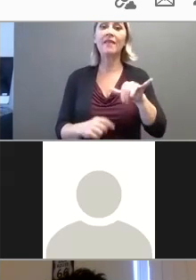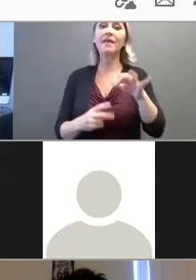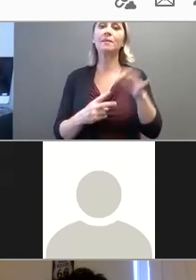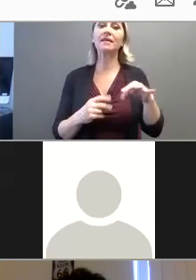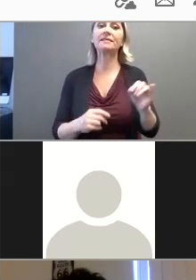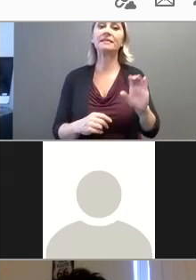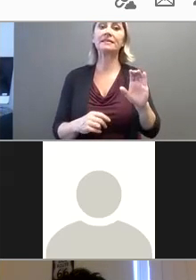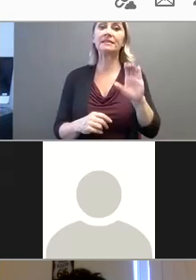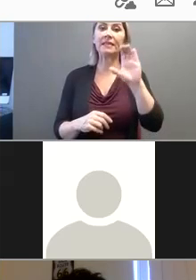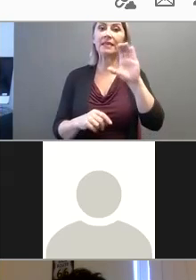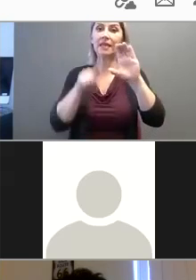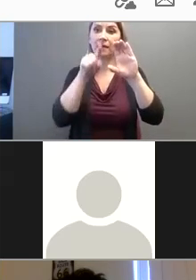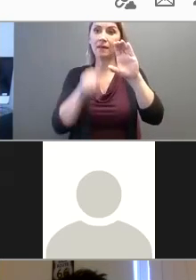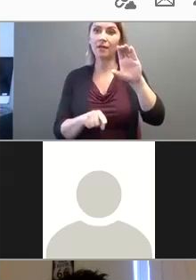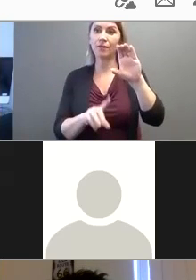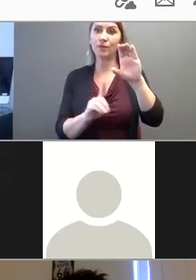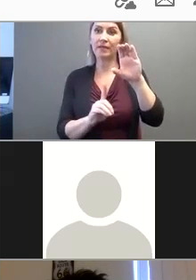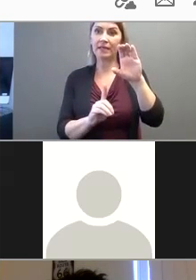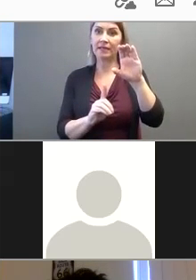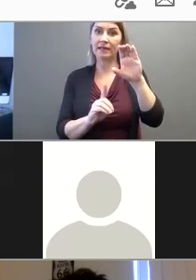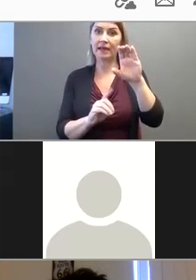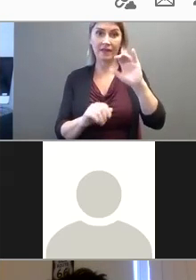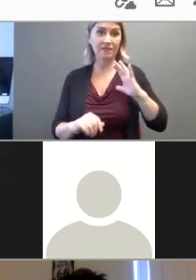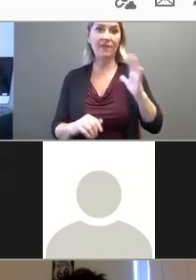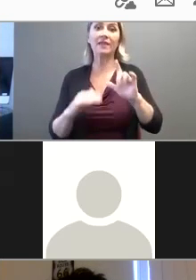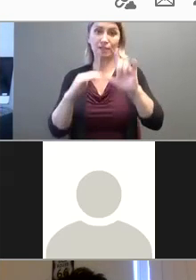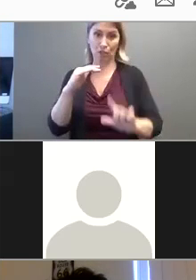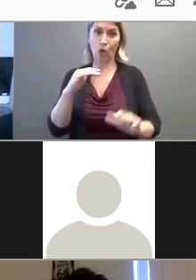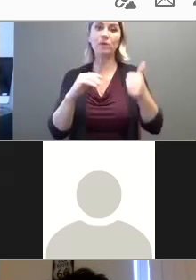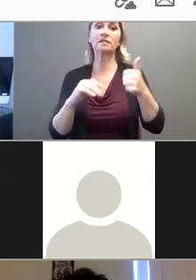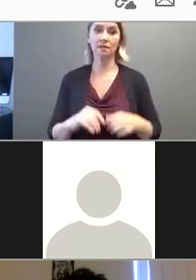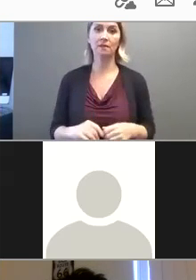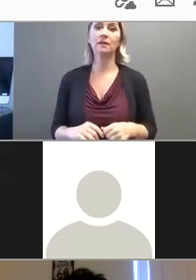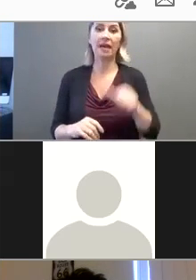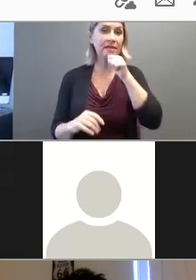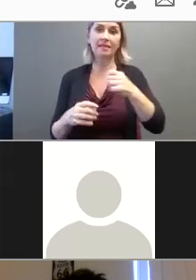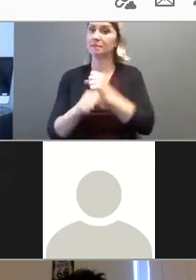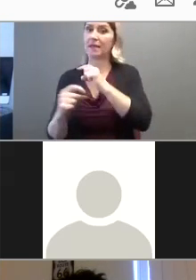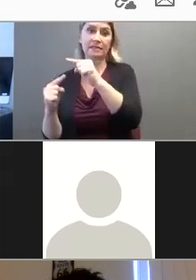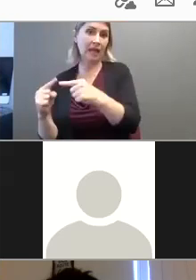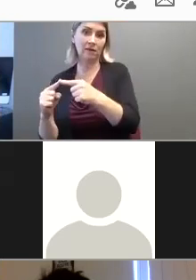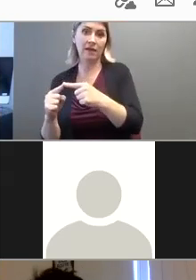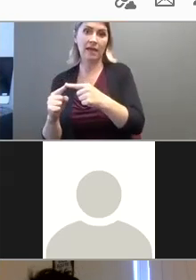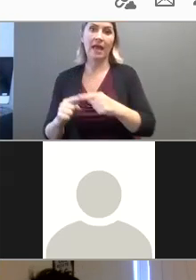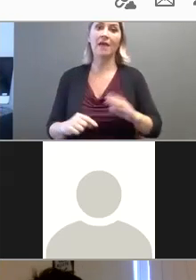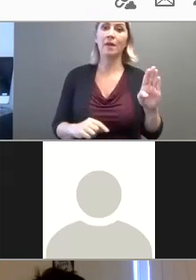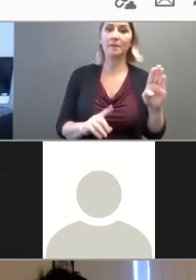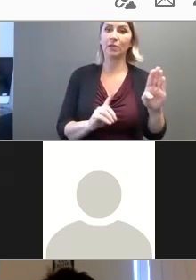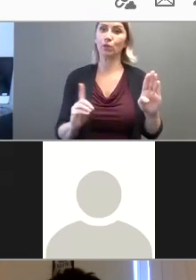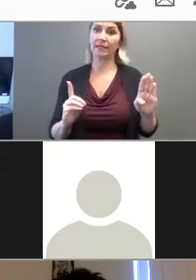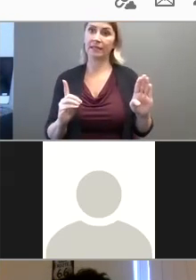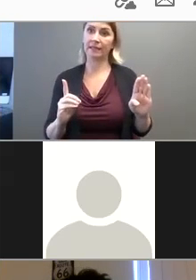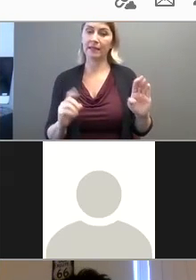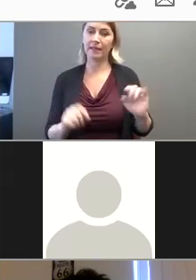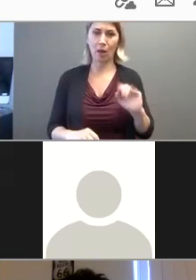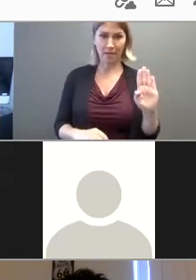C to D, again, fine, that is the lowest cost and does not create a cycle. Then it looks at B to D. Now, looking at